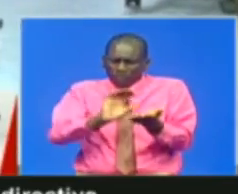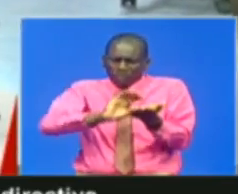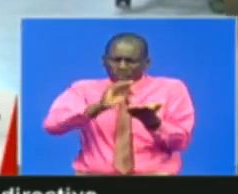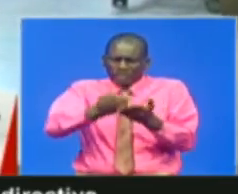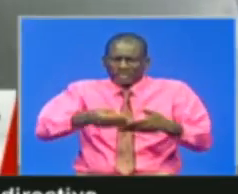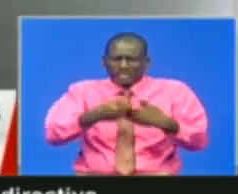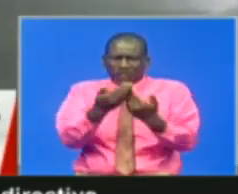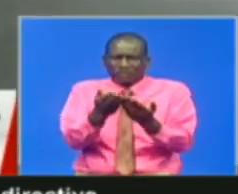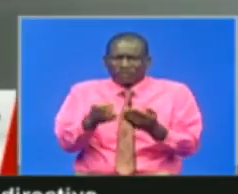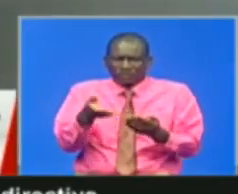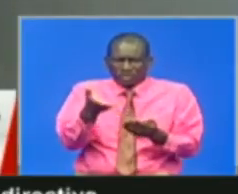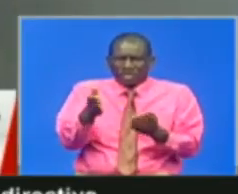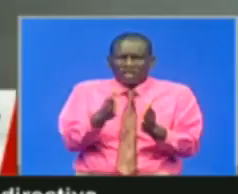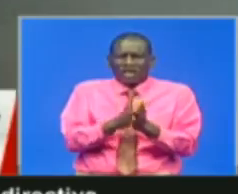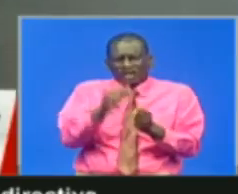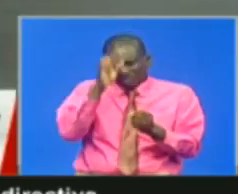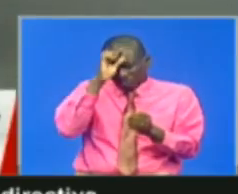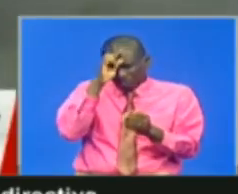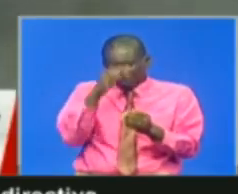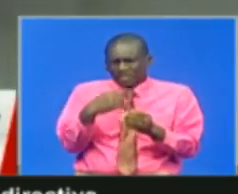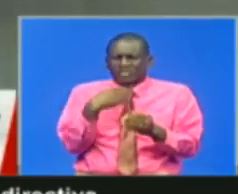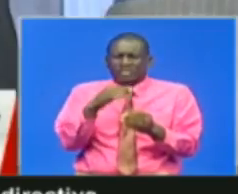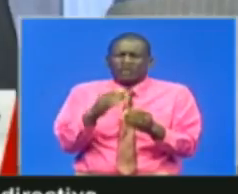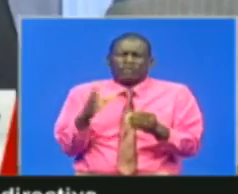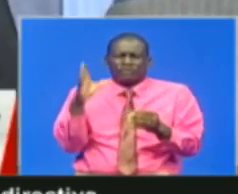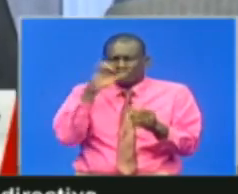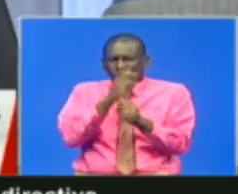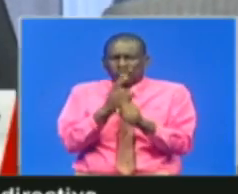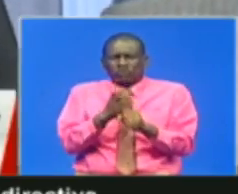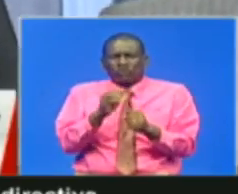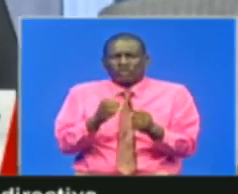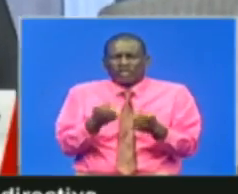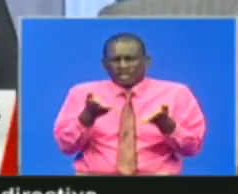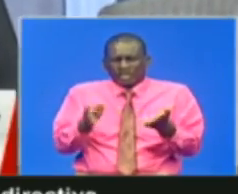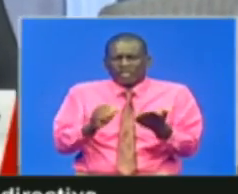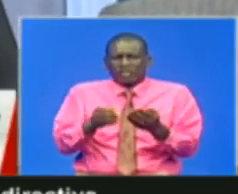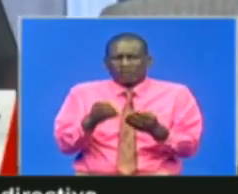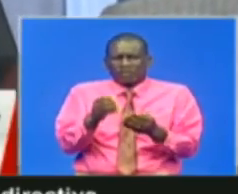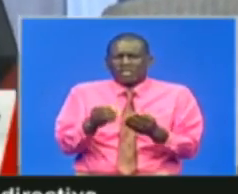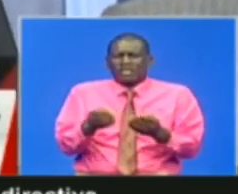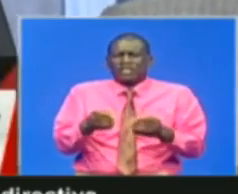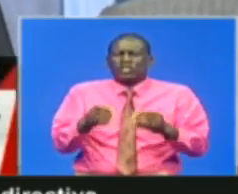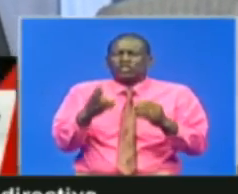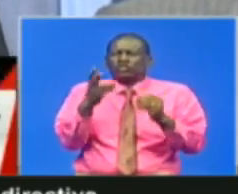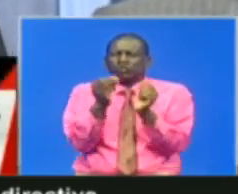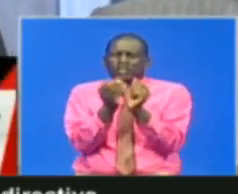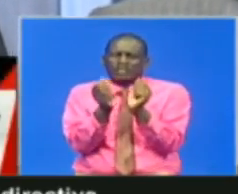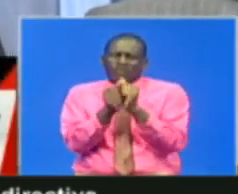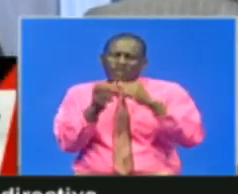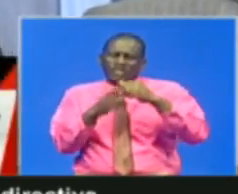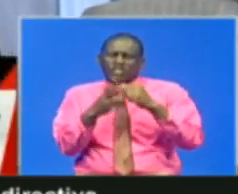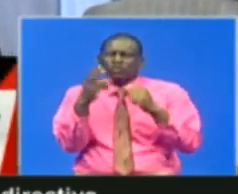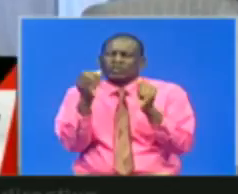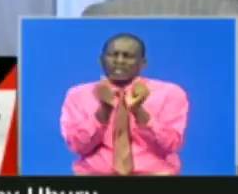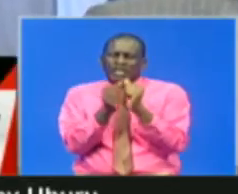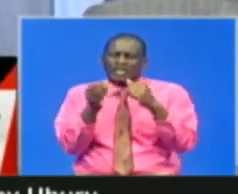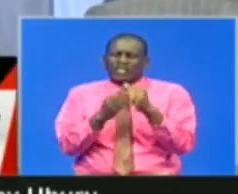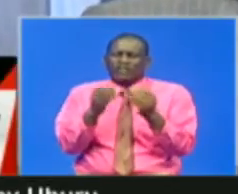government blames overspending on recurrent expenditure. In the 2017-2018 financial year